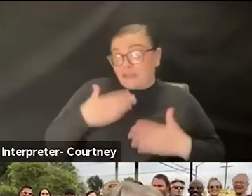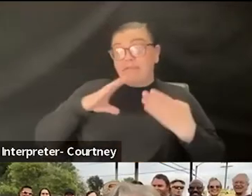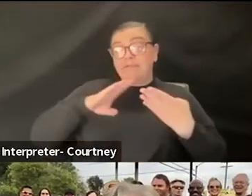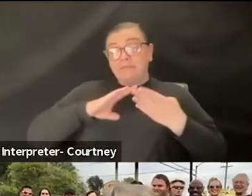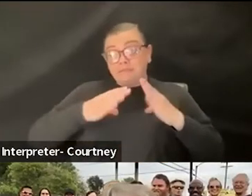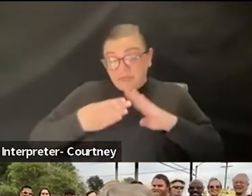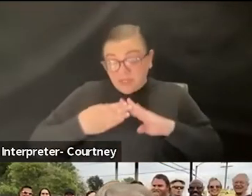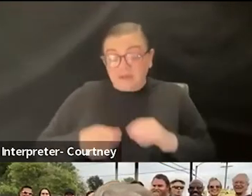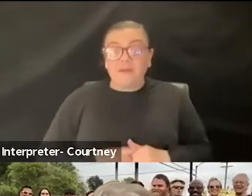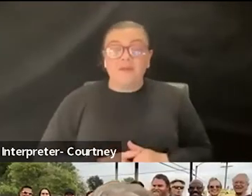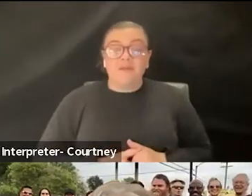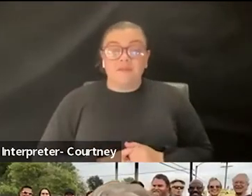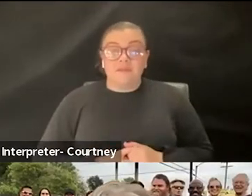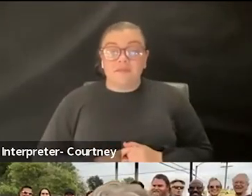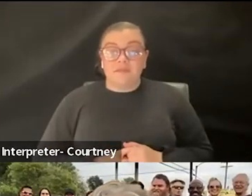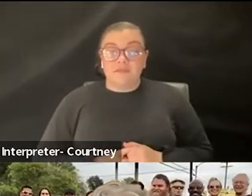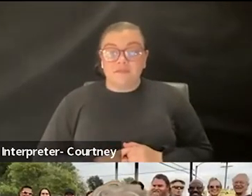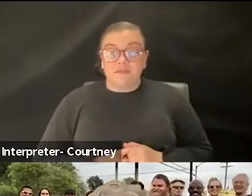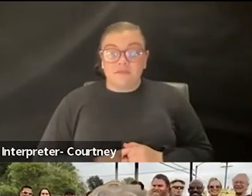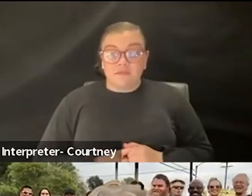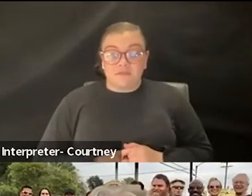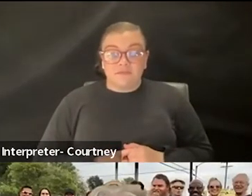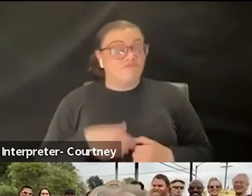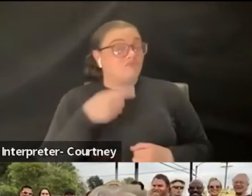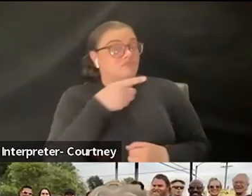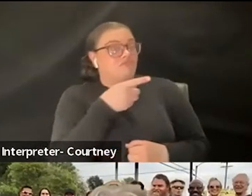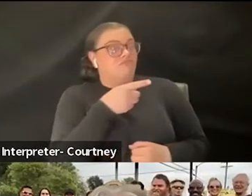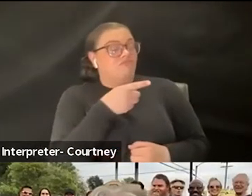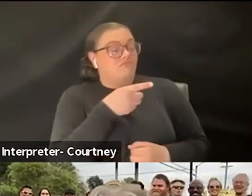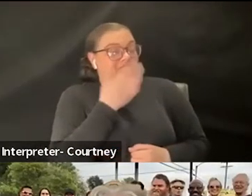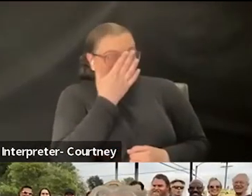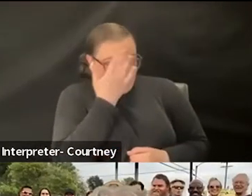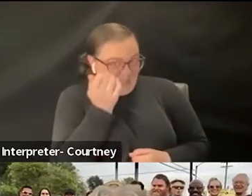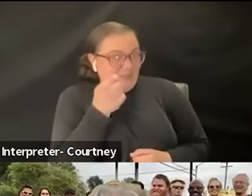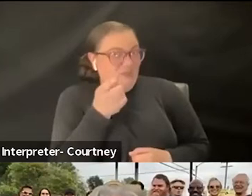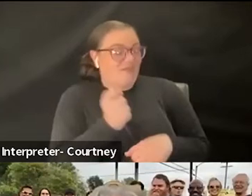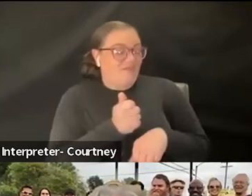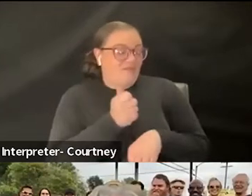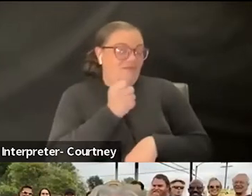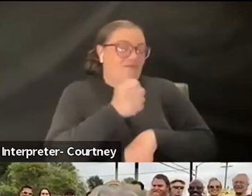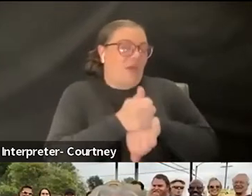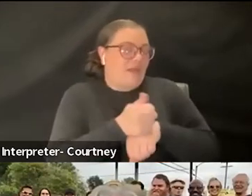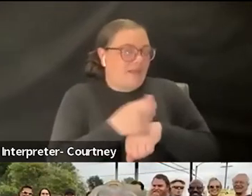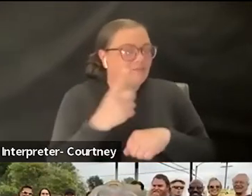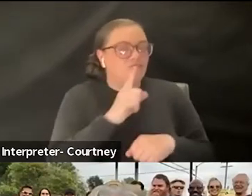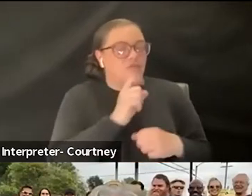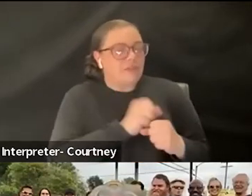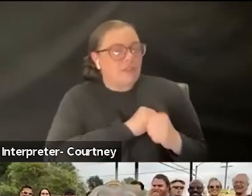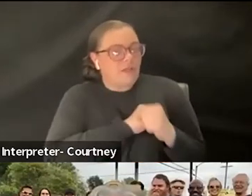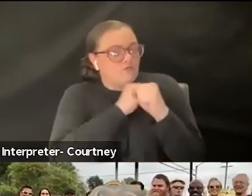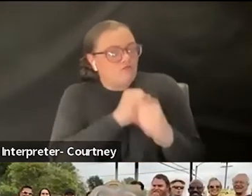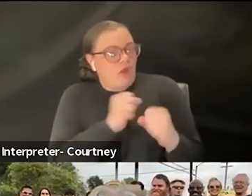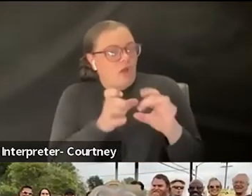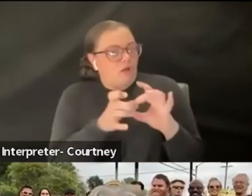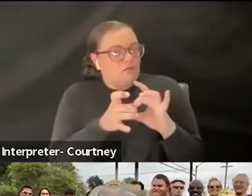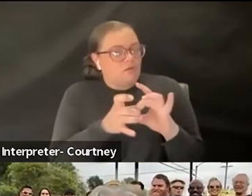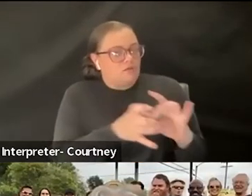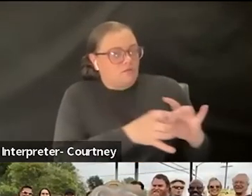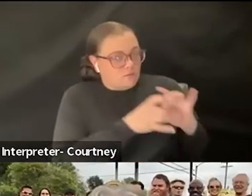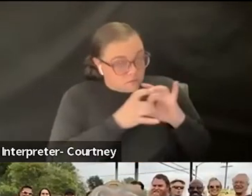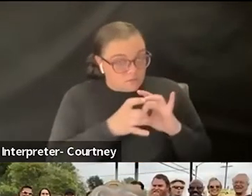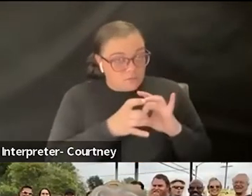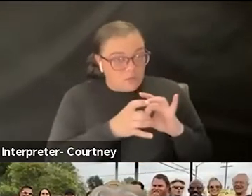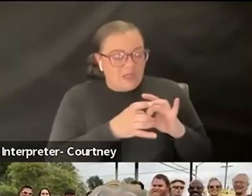because you have created something very strong. So even though it's, you know, there's so much about it that's